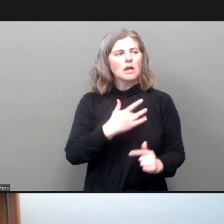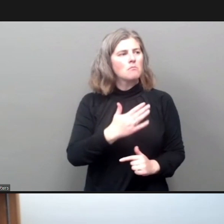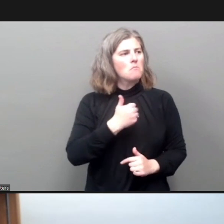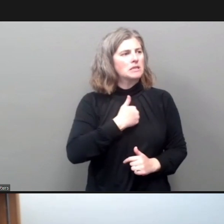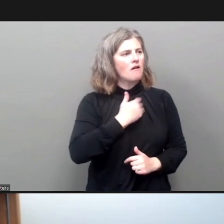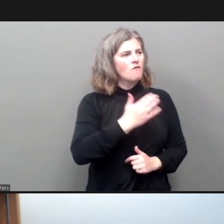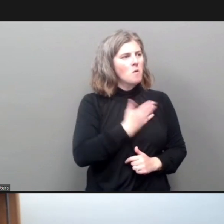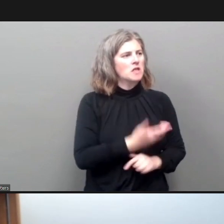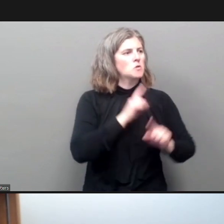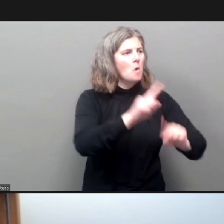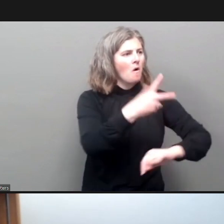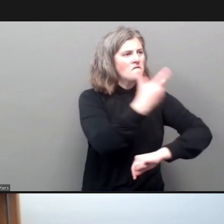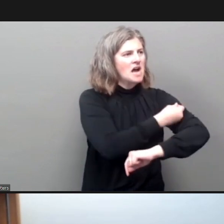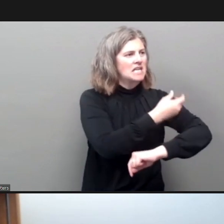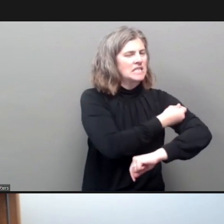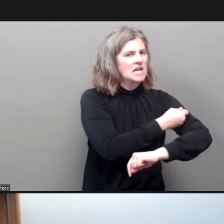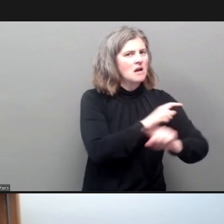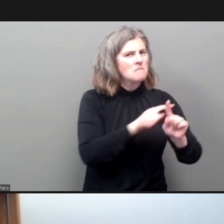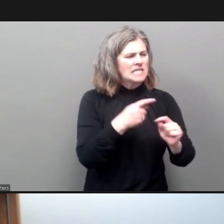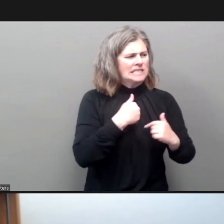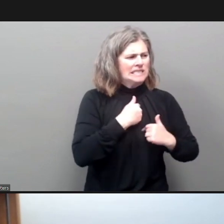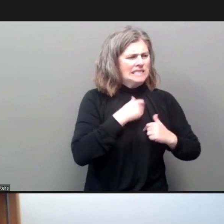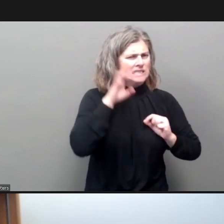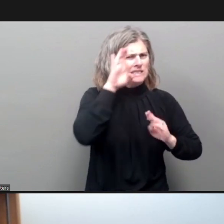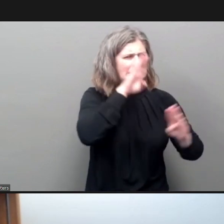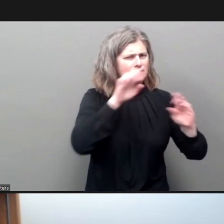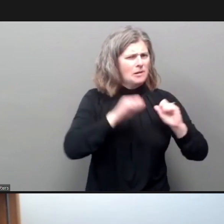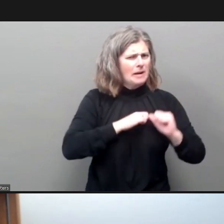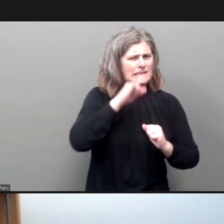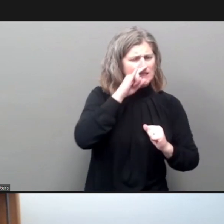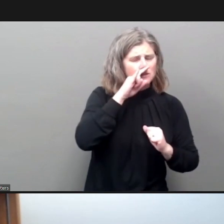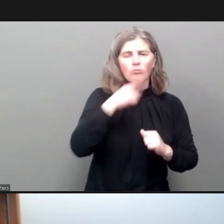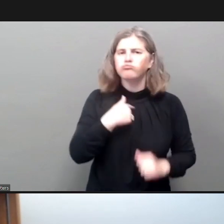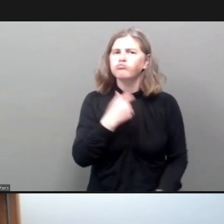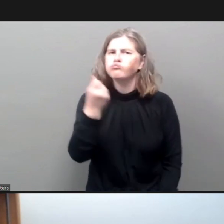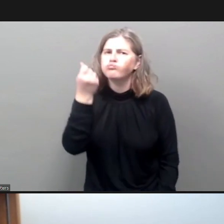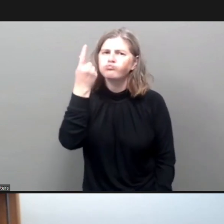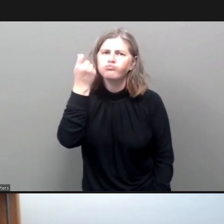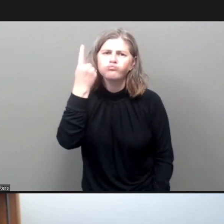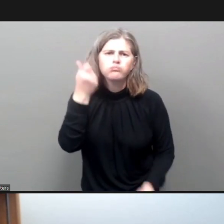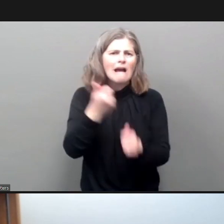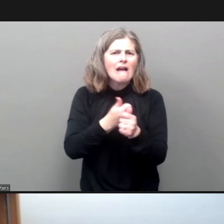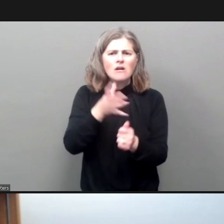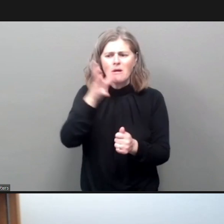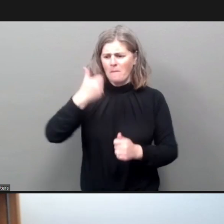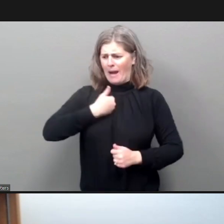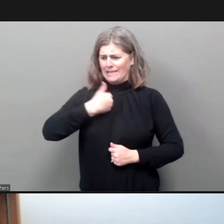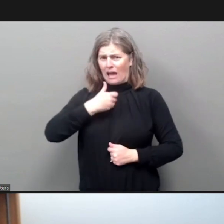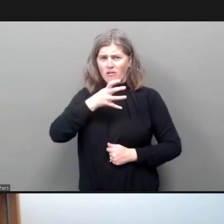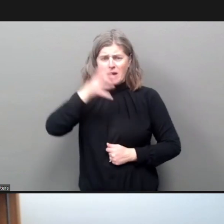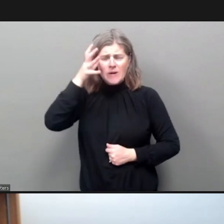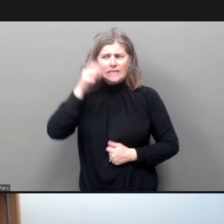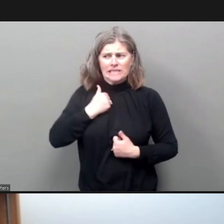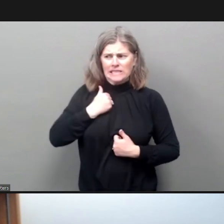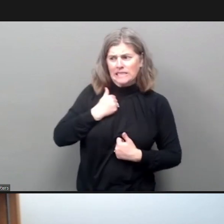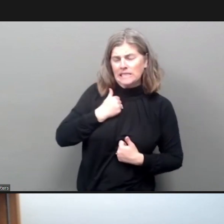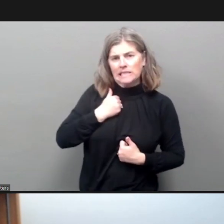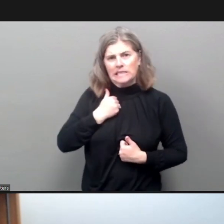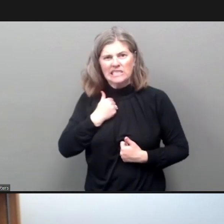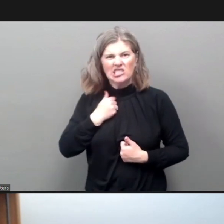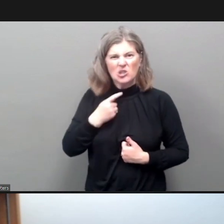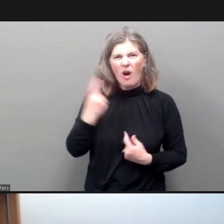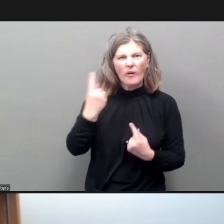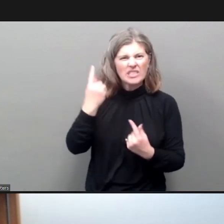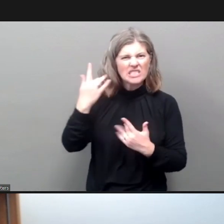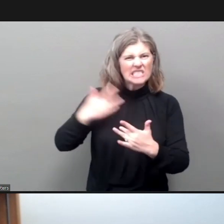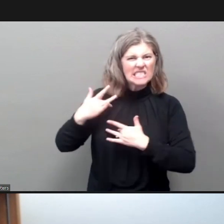themselves, but they're worried about their kids. And that's so understandable. Like every parent, like I'm a parent, I'm like, oh my gosh, you're always